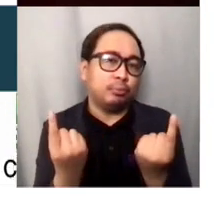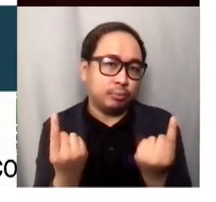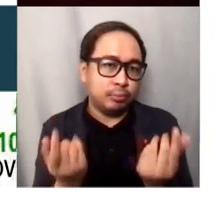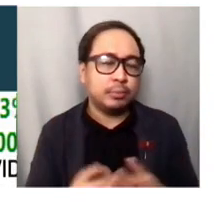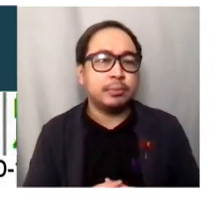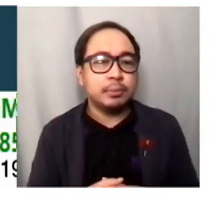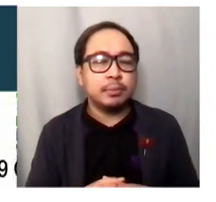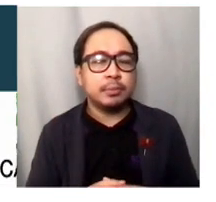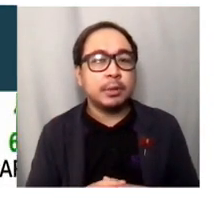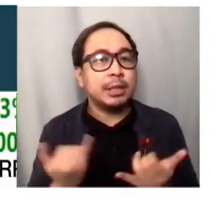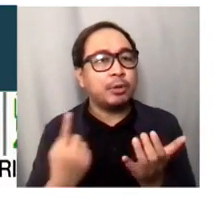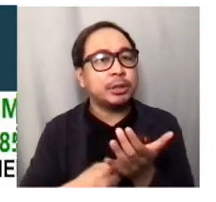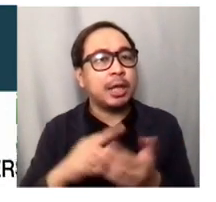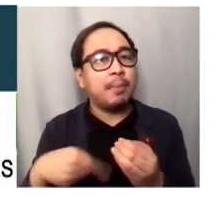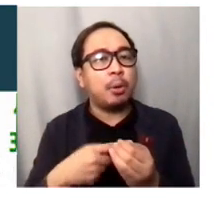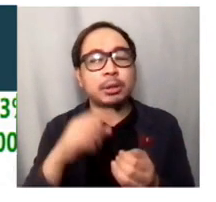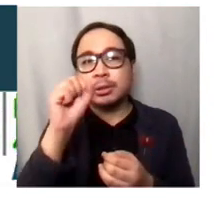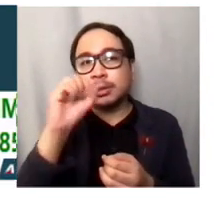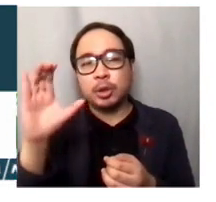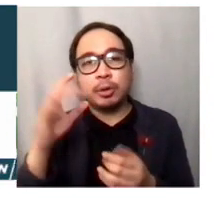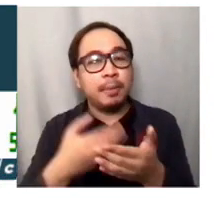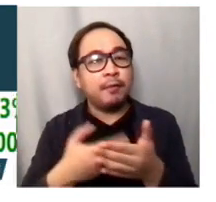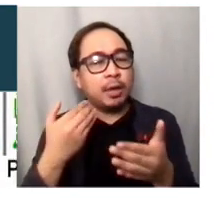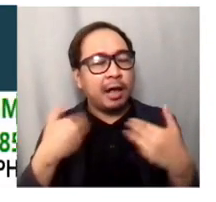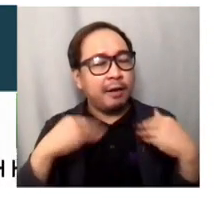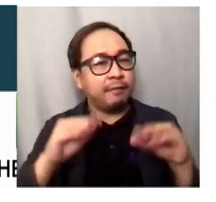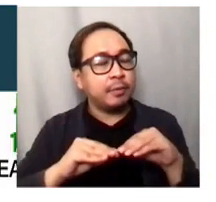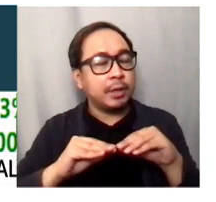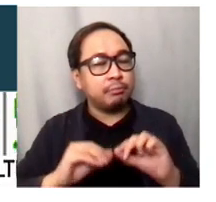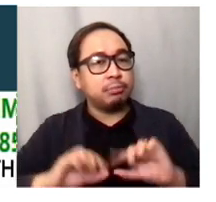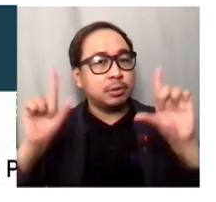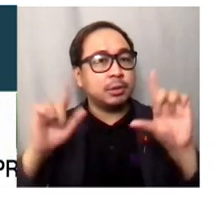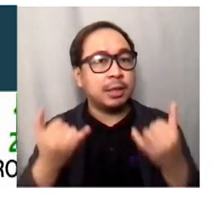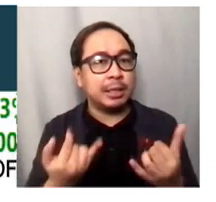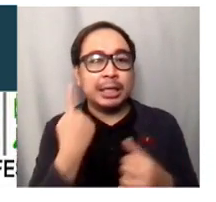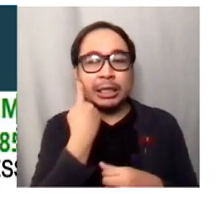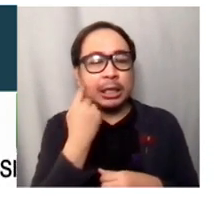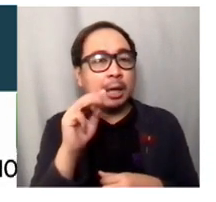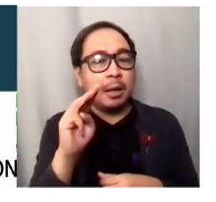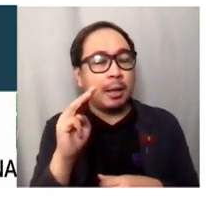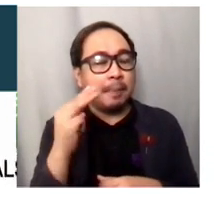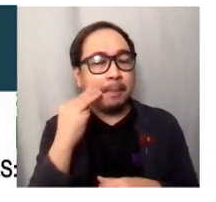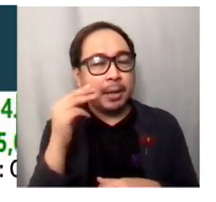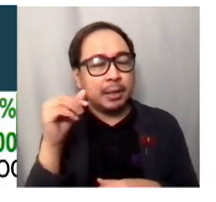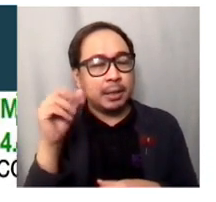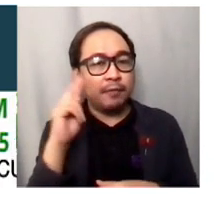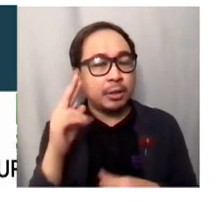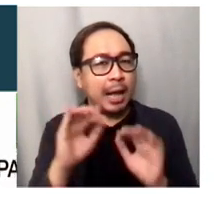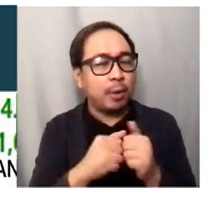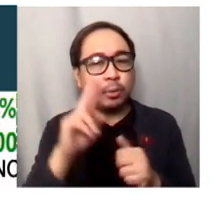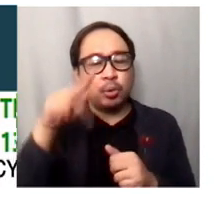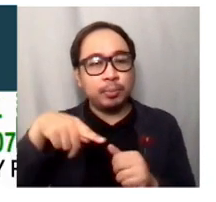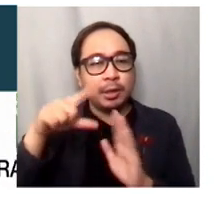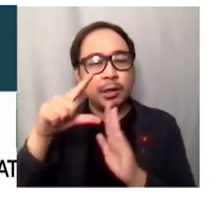about the Supreme Court. Before we got you on air, we had our correspondent Mike Navalio reporting to us about how the UP law faculty